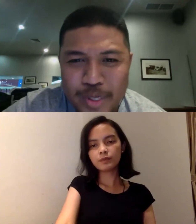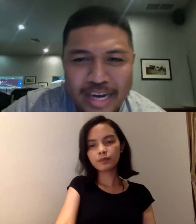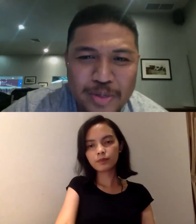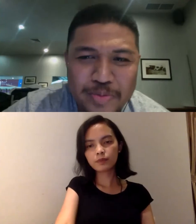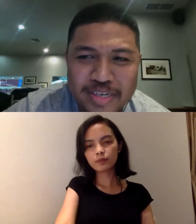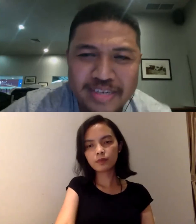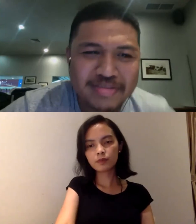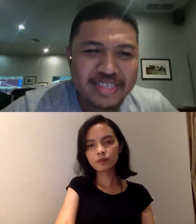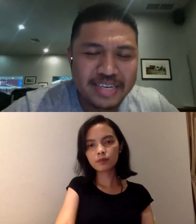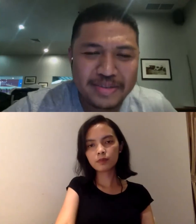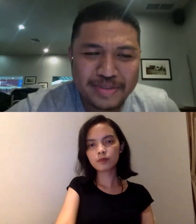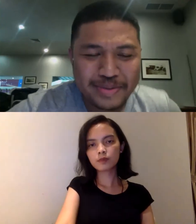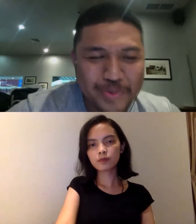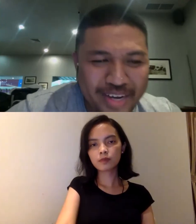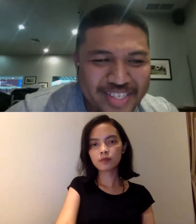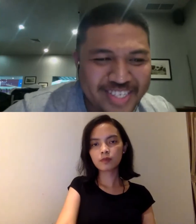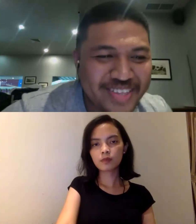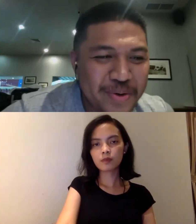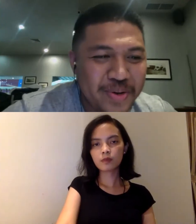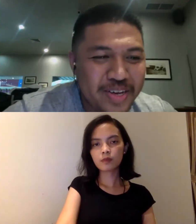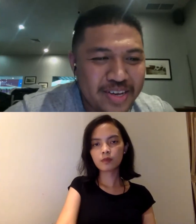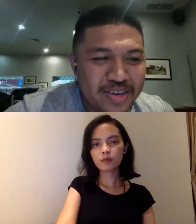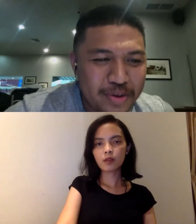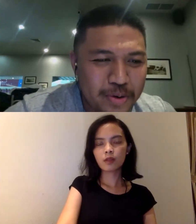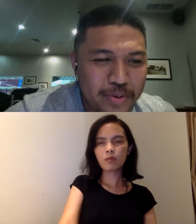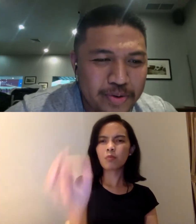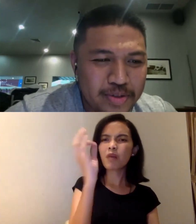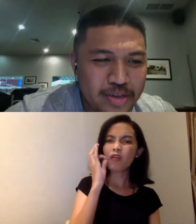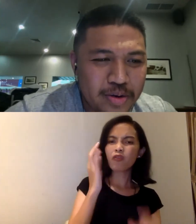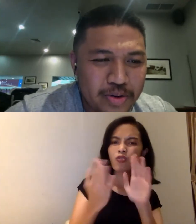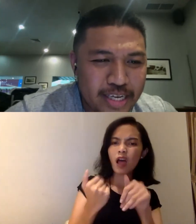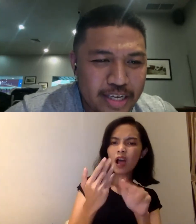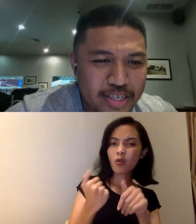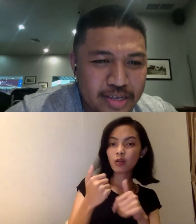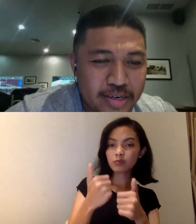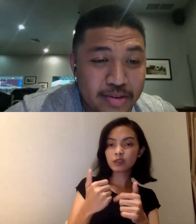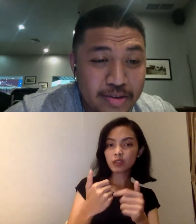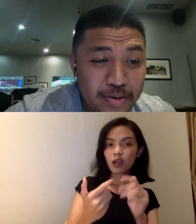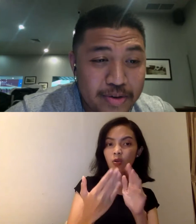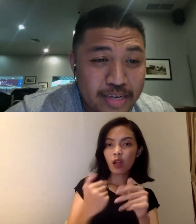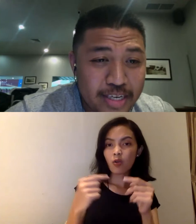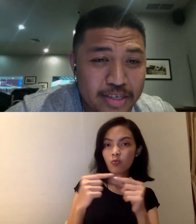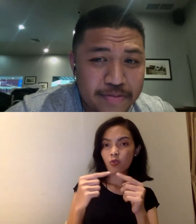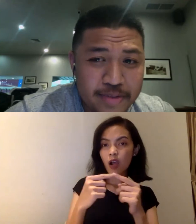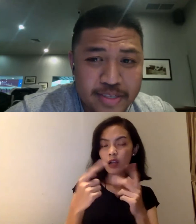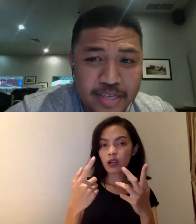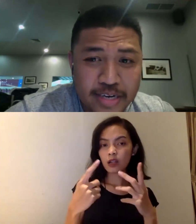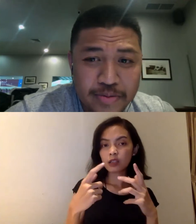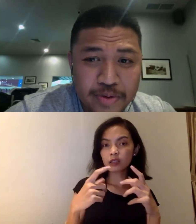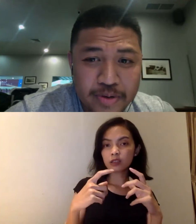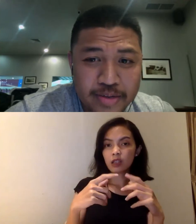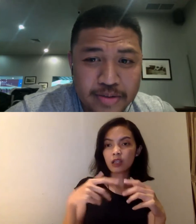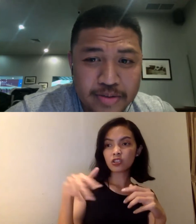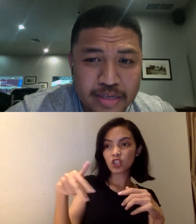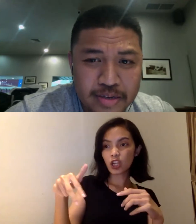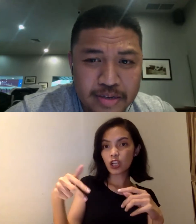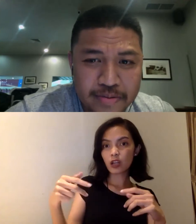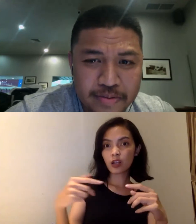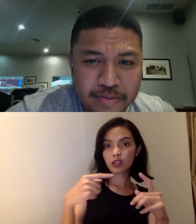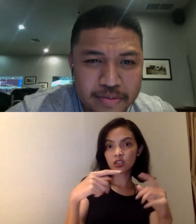Sorry, I don't really understand the question though. The correlation of the general and love.